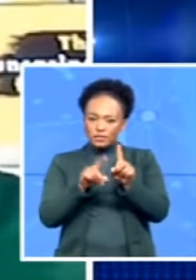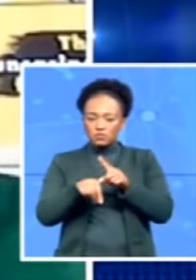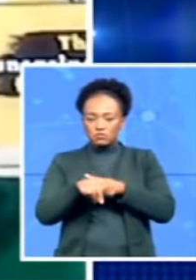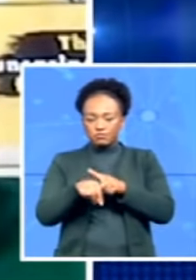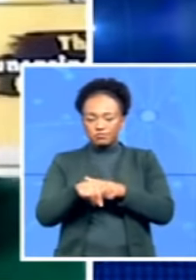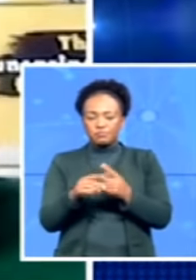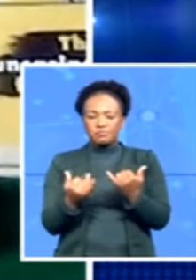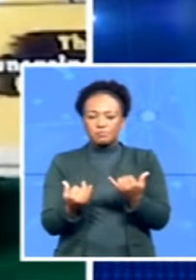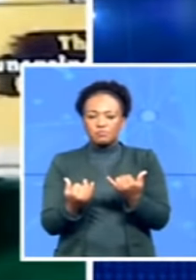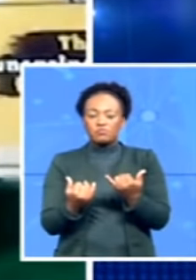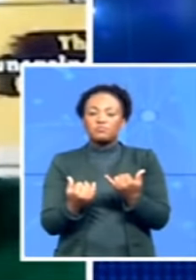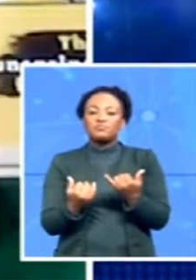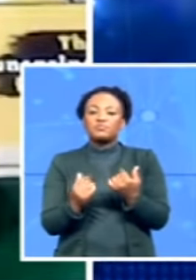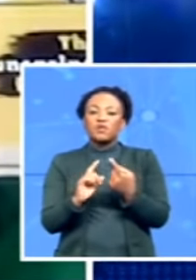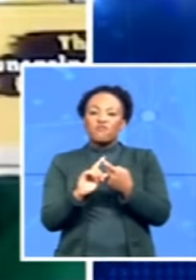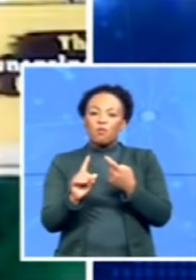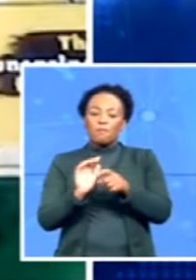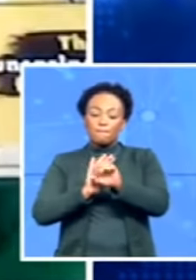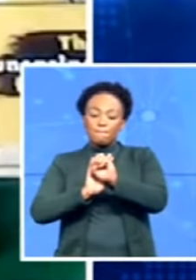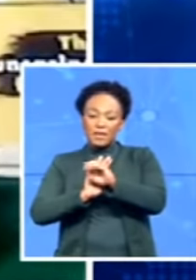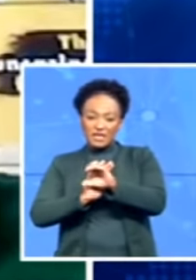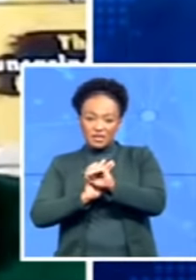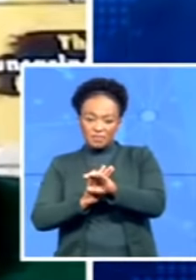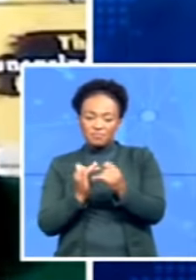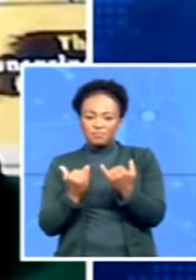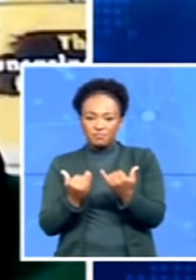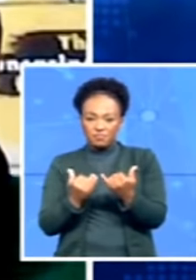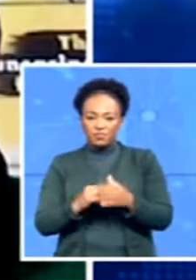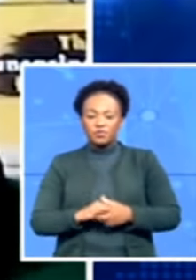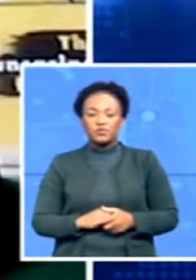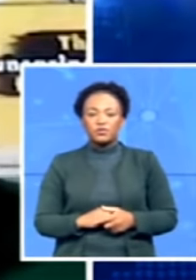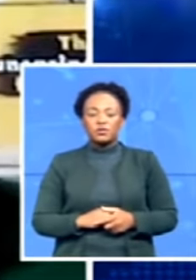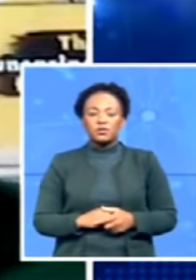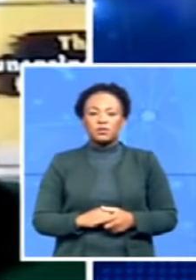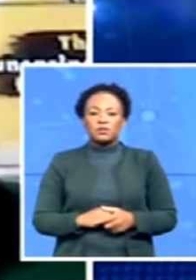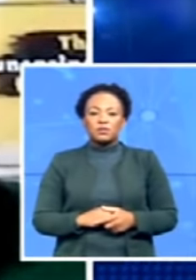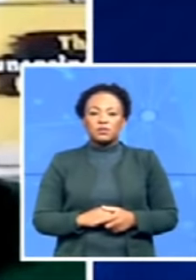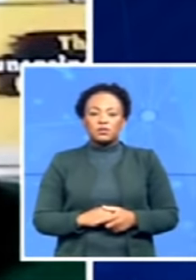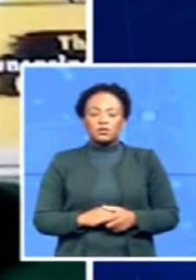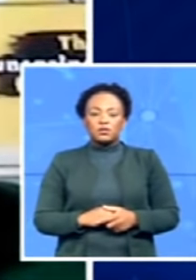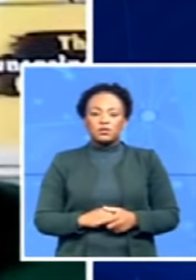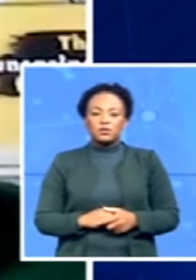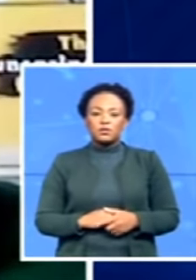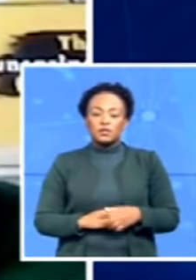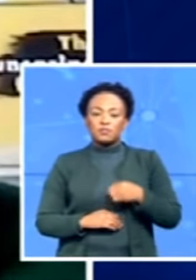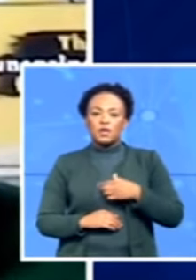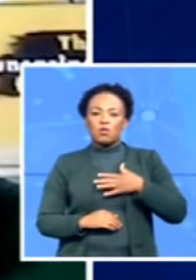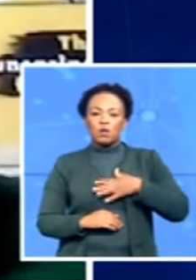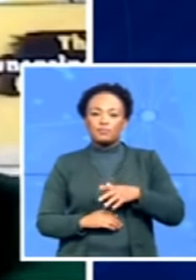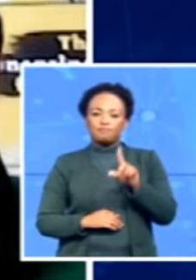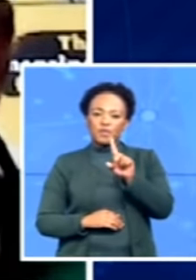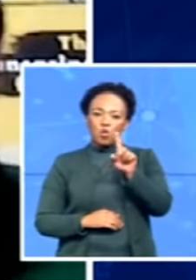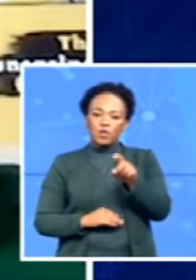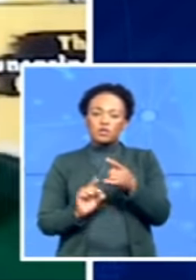the media. I would like to take questions through the platform of Zoom, where we are going to be